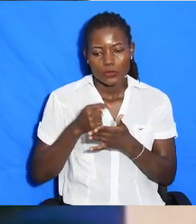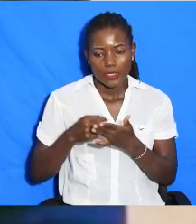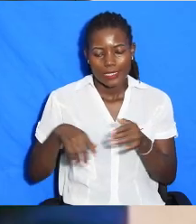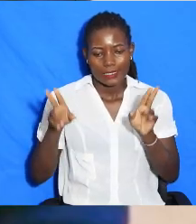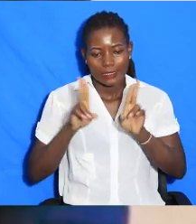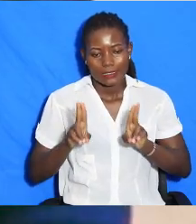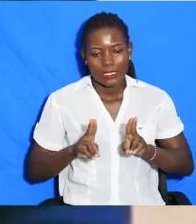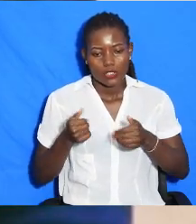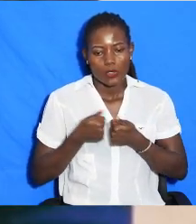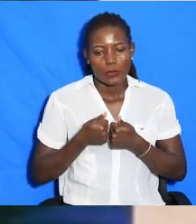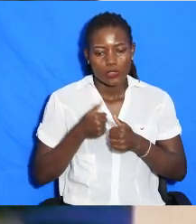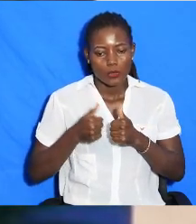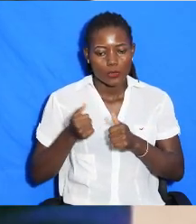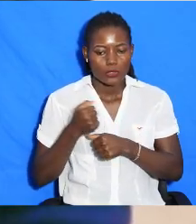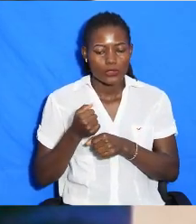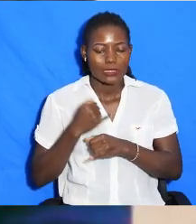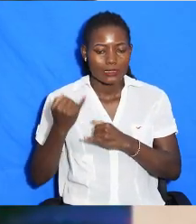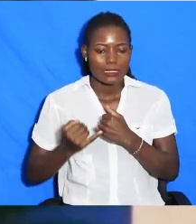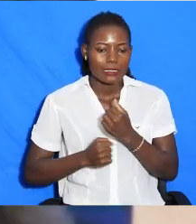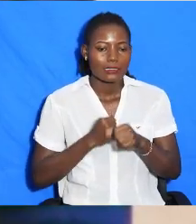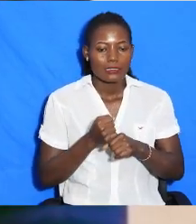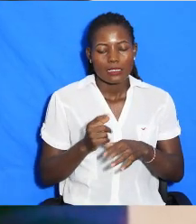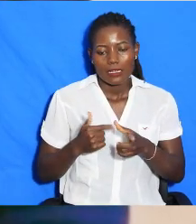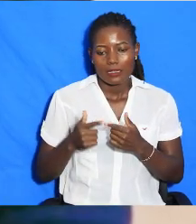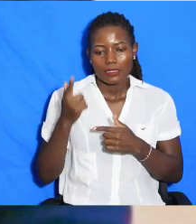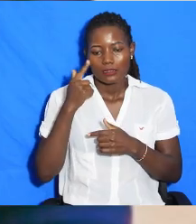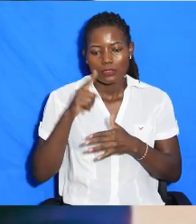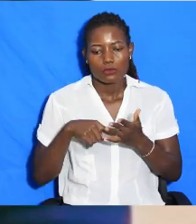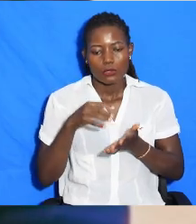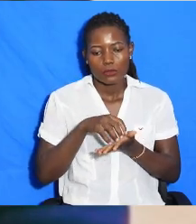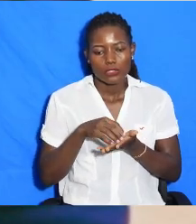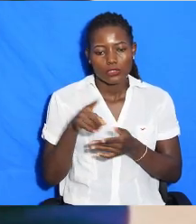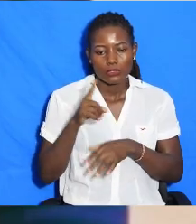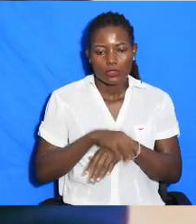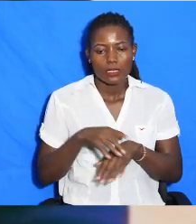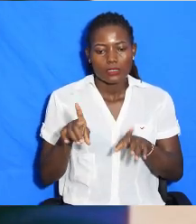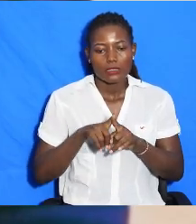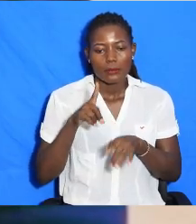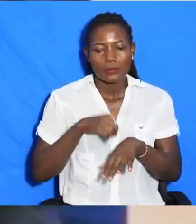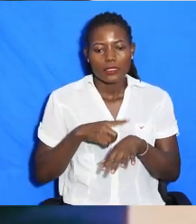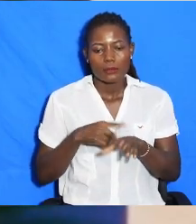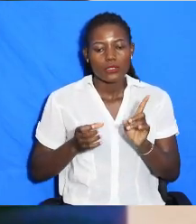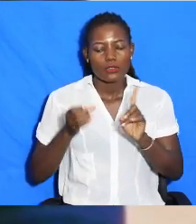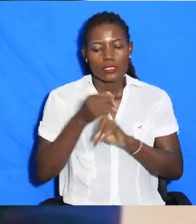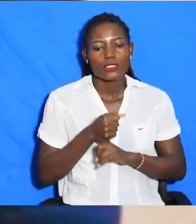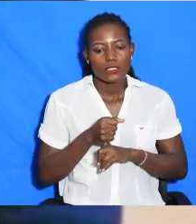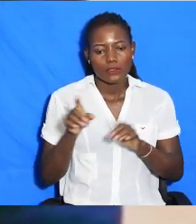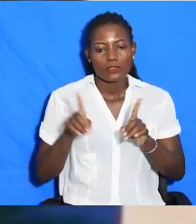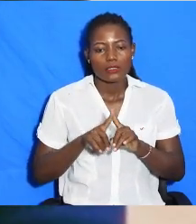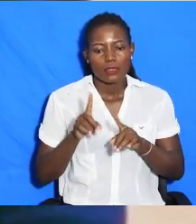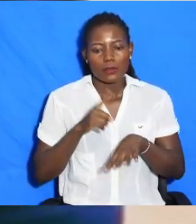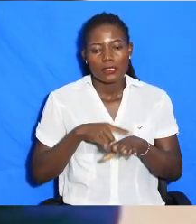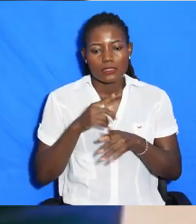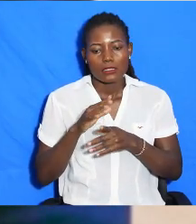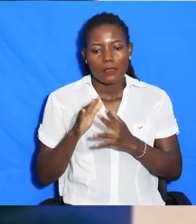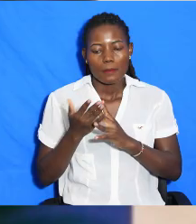mm-hmm, or year before, and just see what mm-hmm, positions you got and what timings you achieved, and probably the duration between one